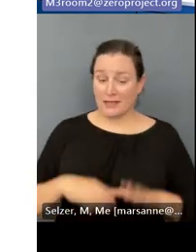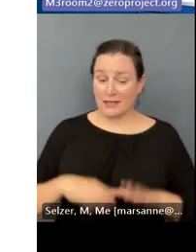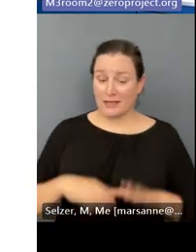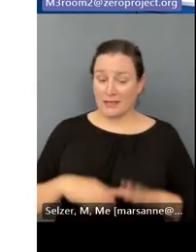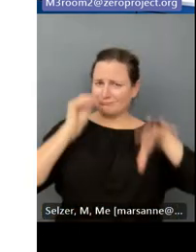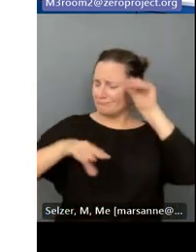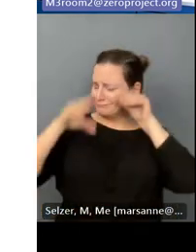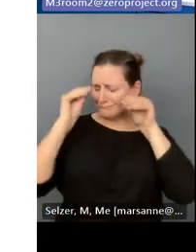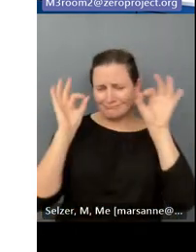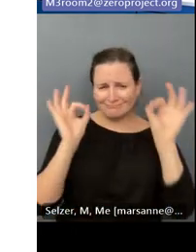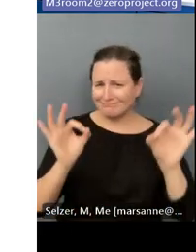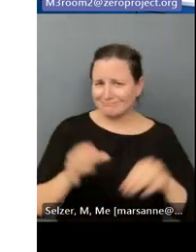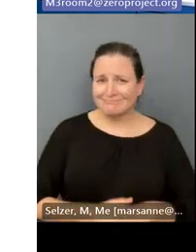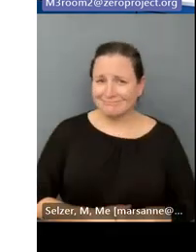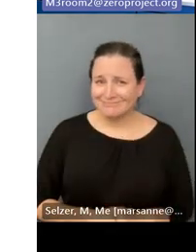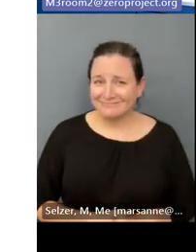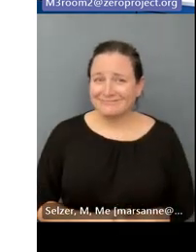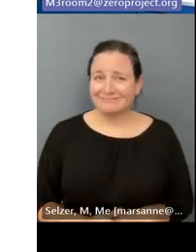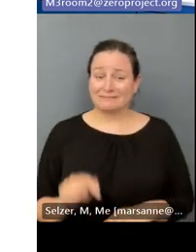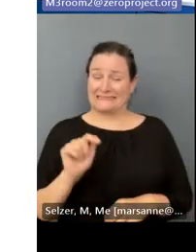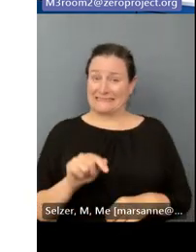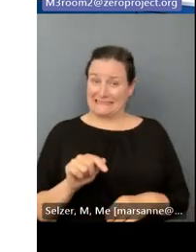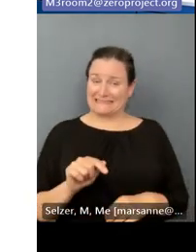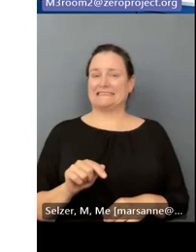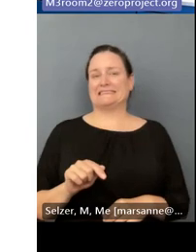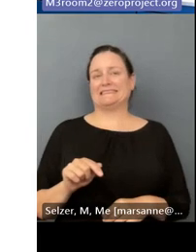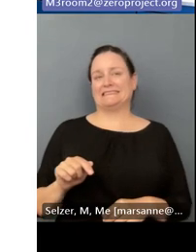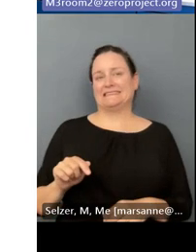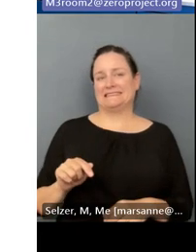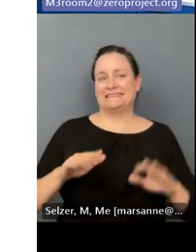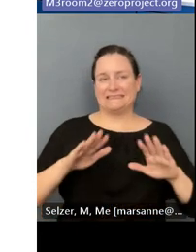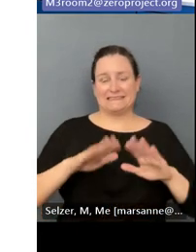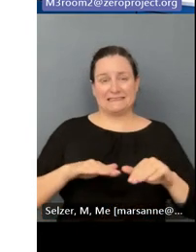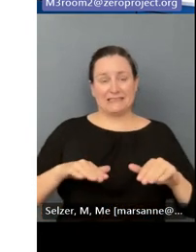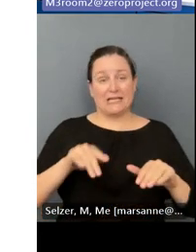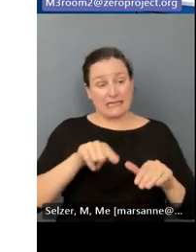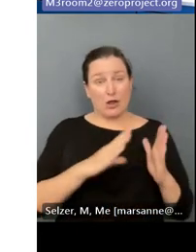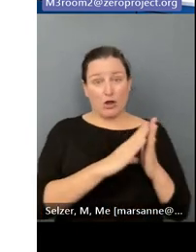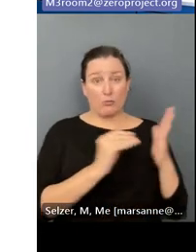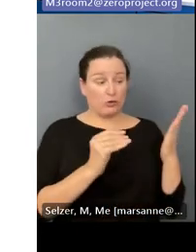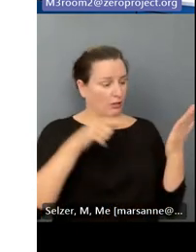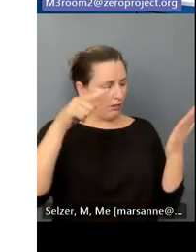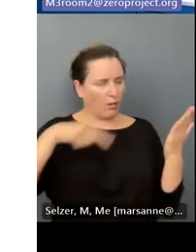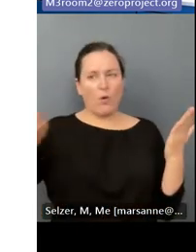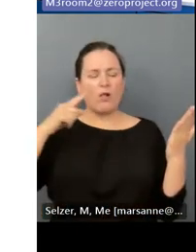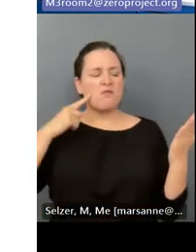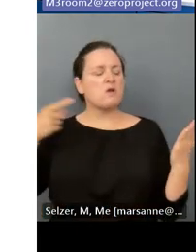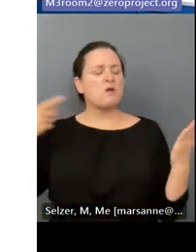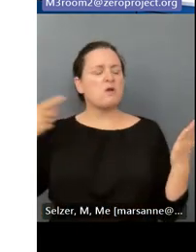that's where the biggest criticism come to this kind of model. And thank you so much.